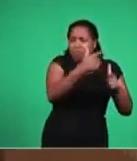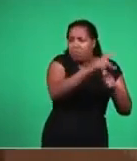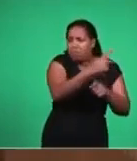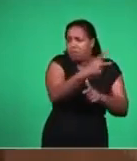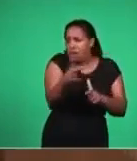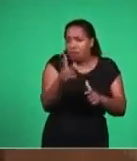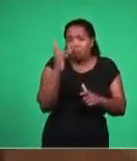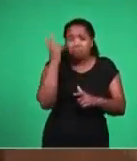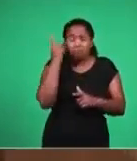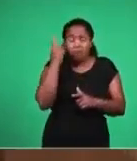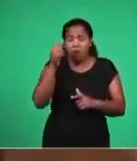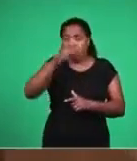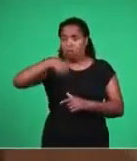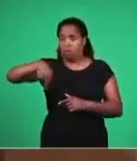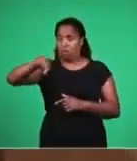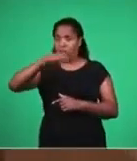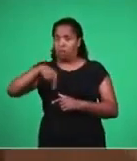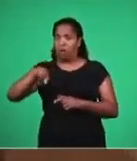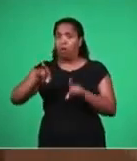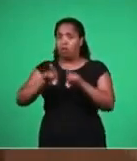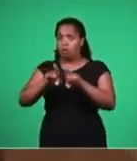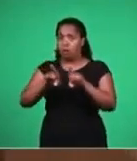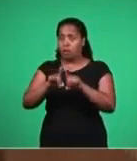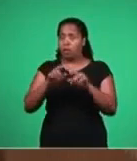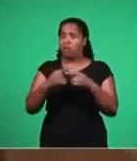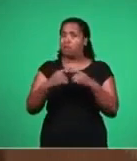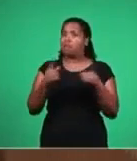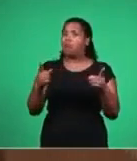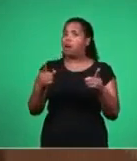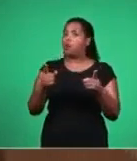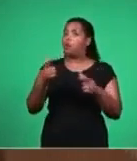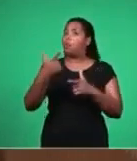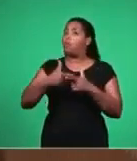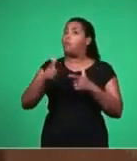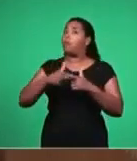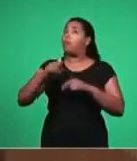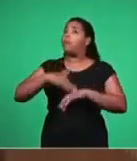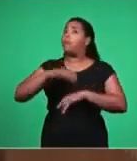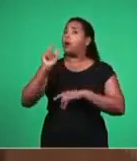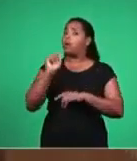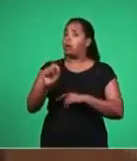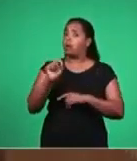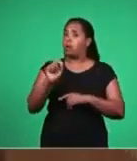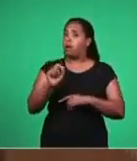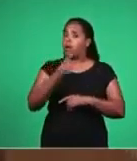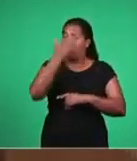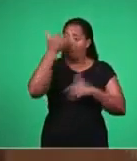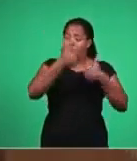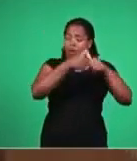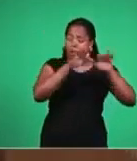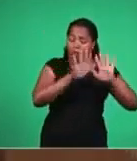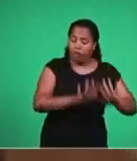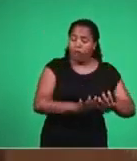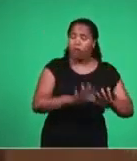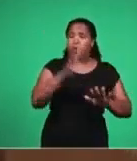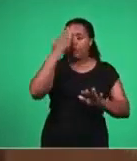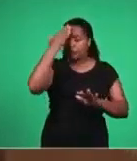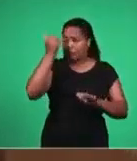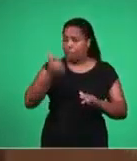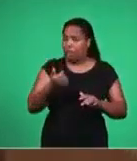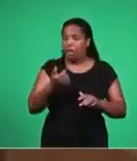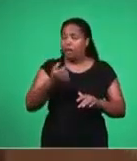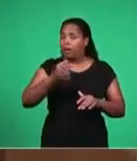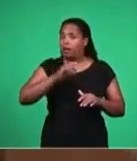to resolve their own problems, which is natural, us too, but the problem is of those who stay and they